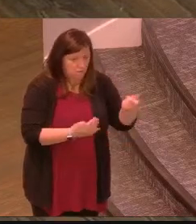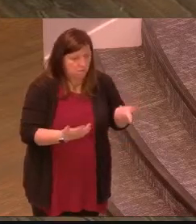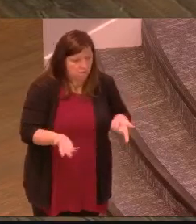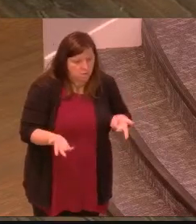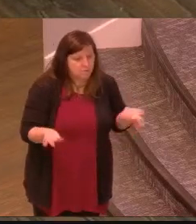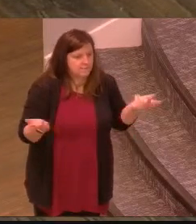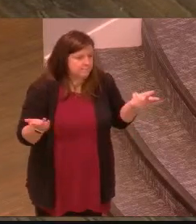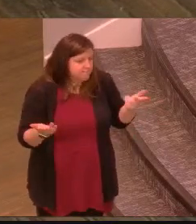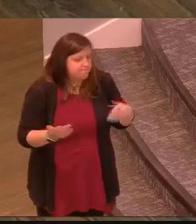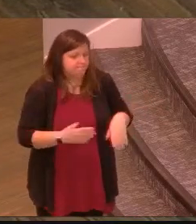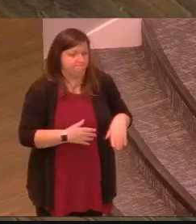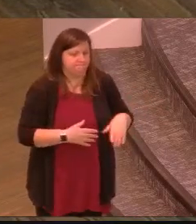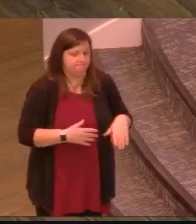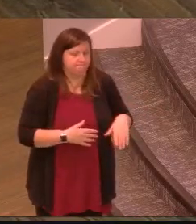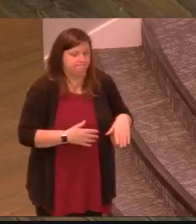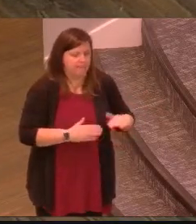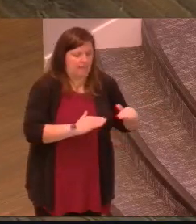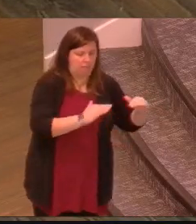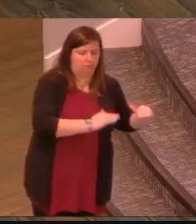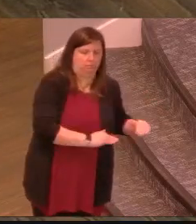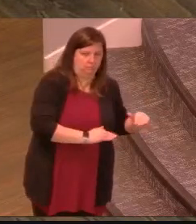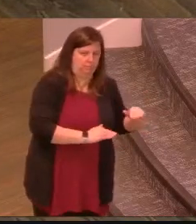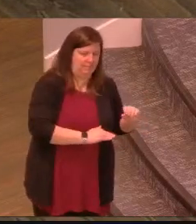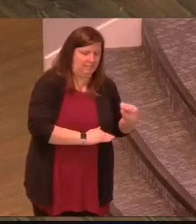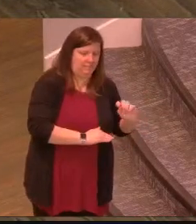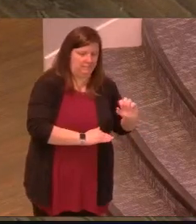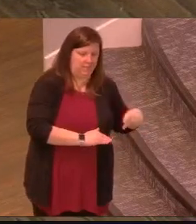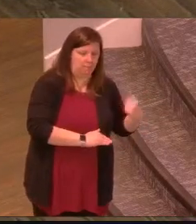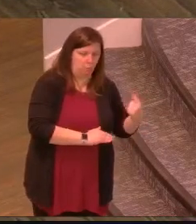step one. And then if that